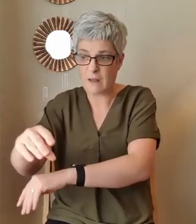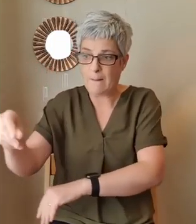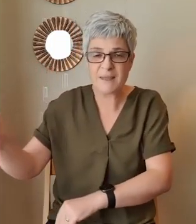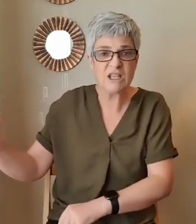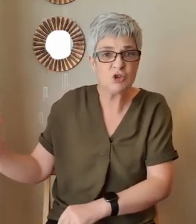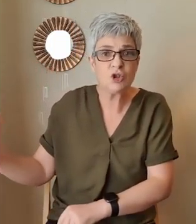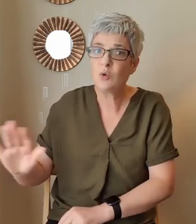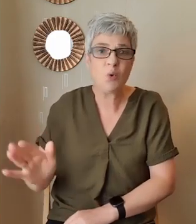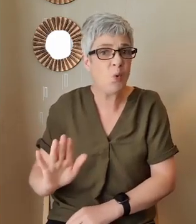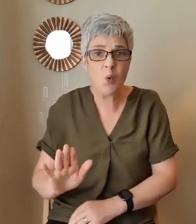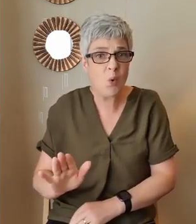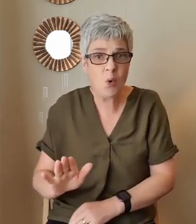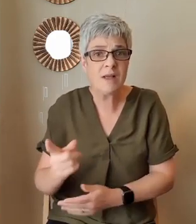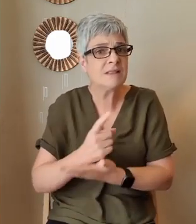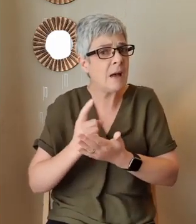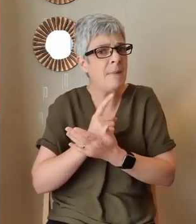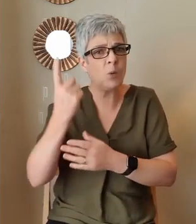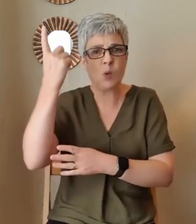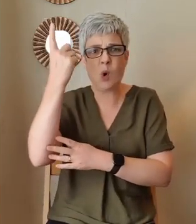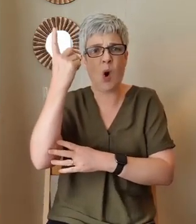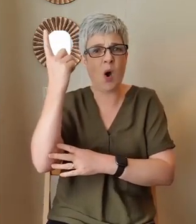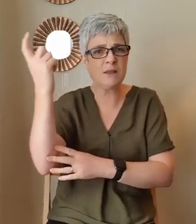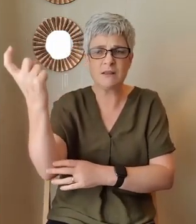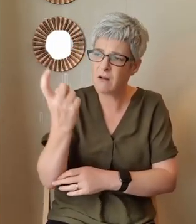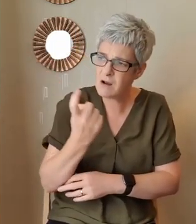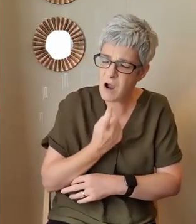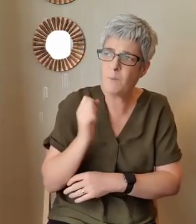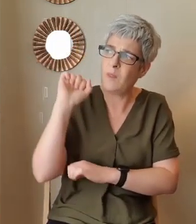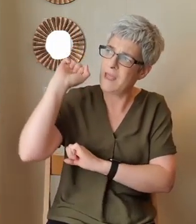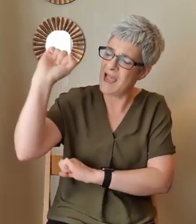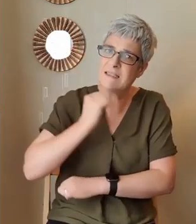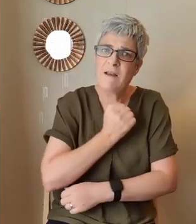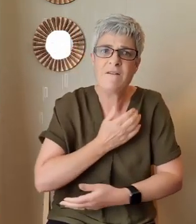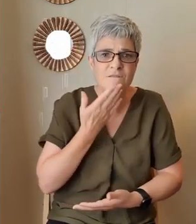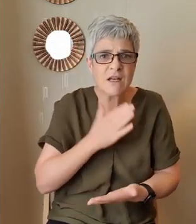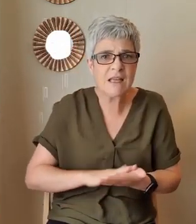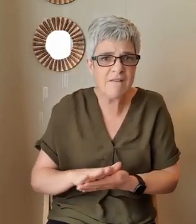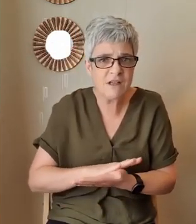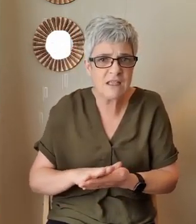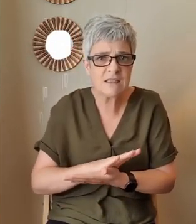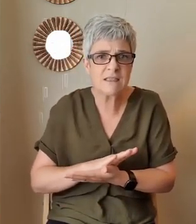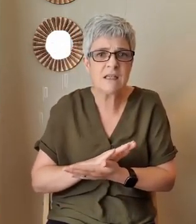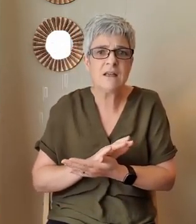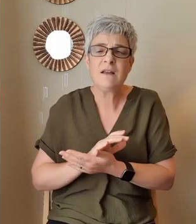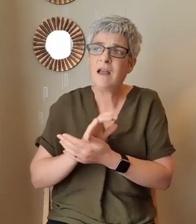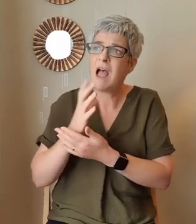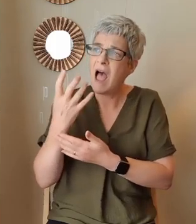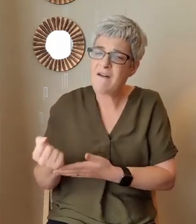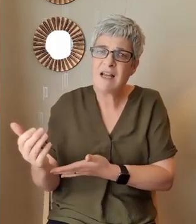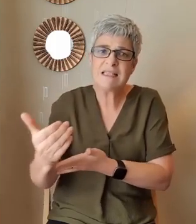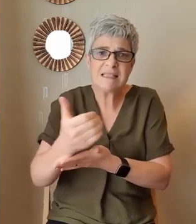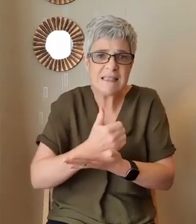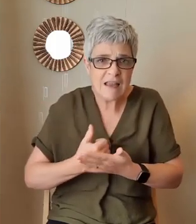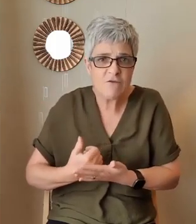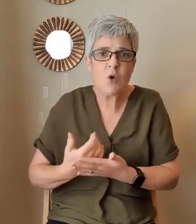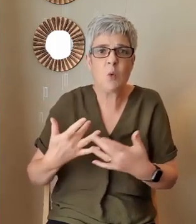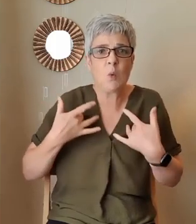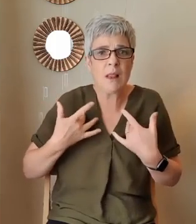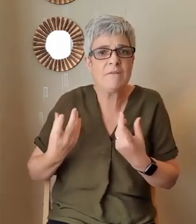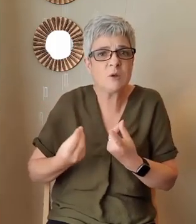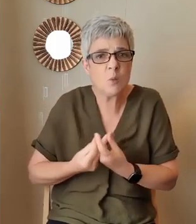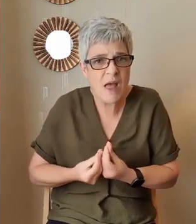the beach. No, it's about God coming to us with his forgiveness, giving us a Savior who through his Spirit comes to live